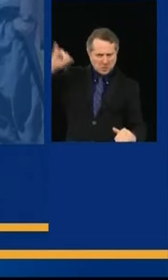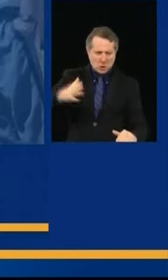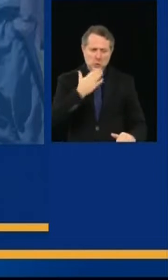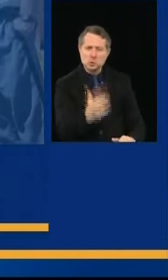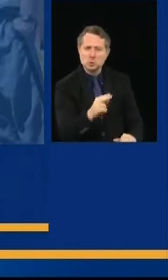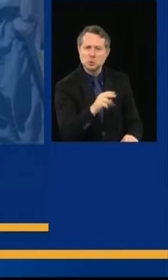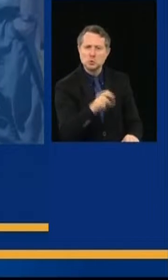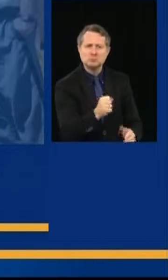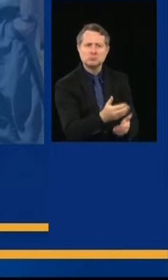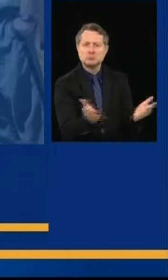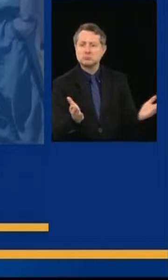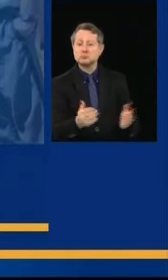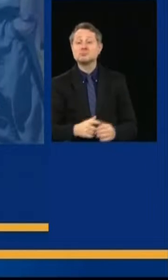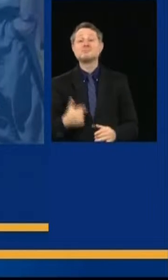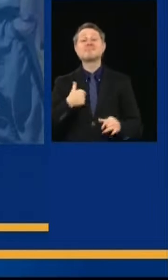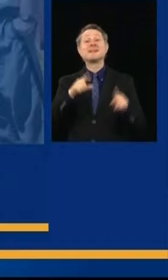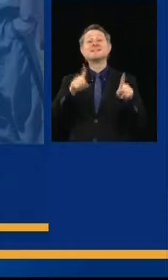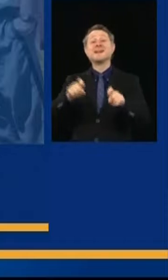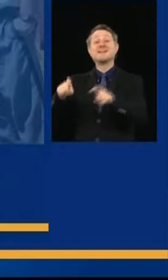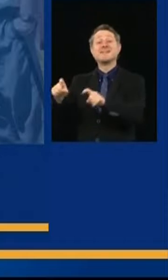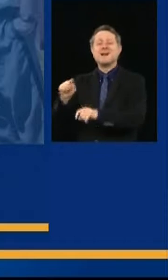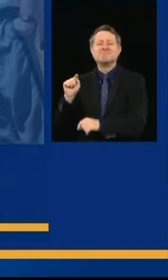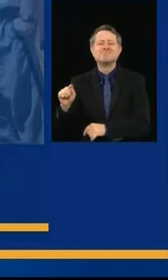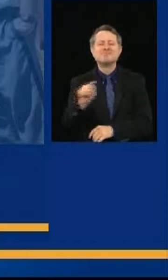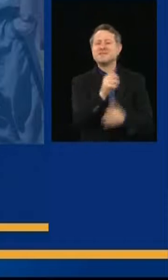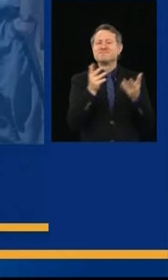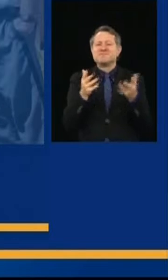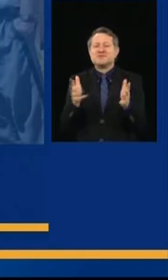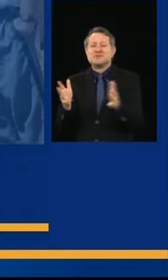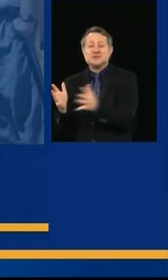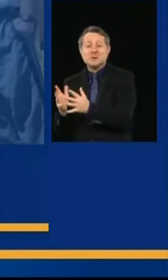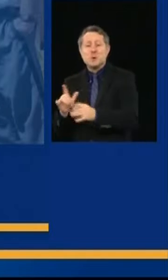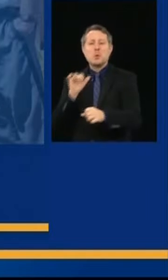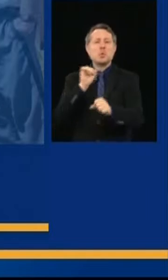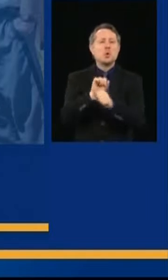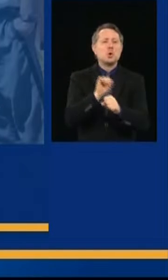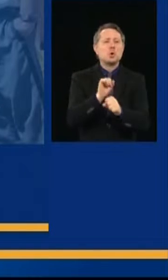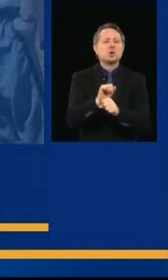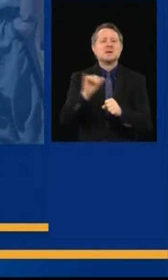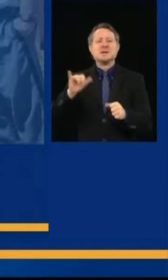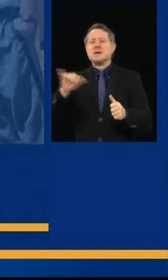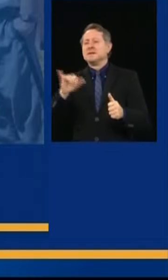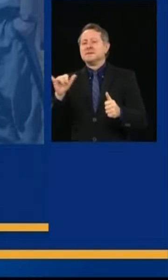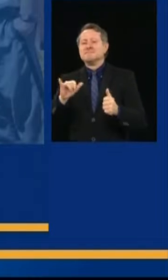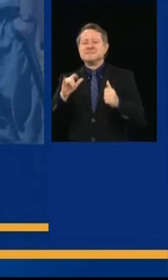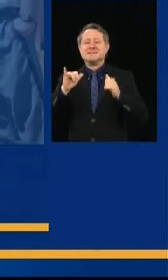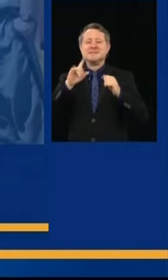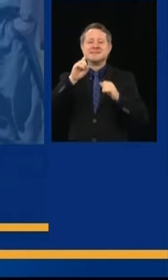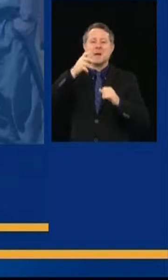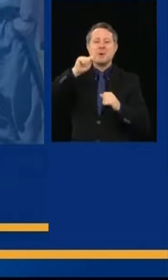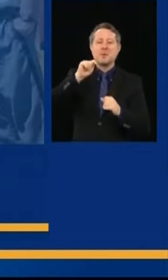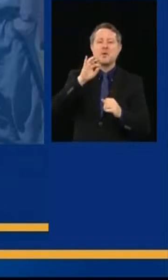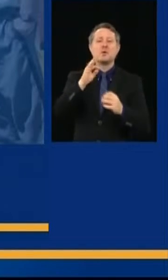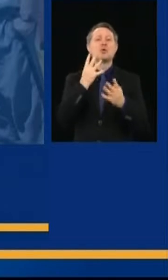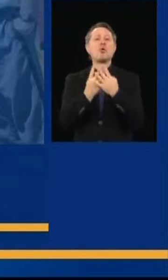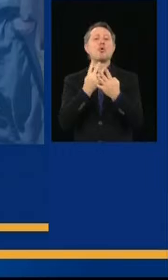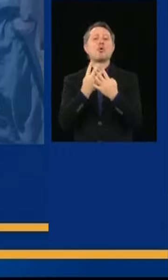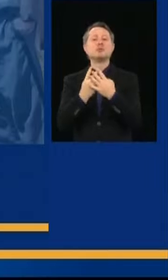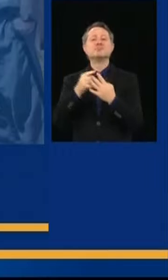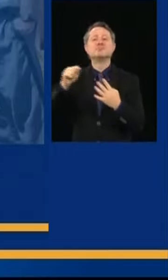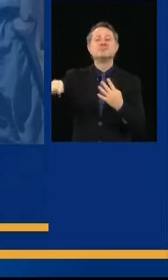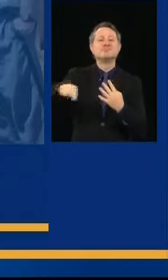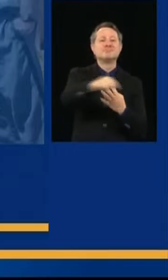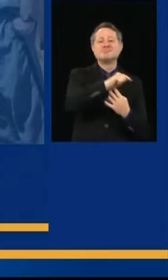tested people who work at DOCS, our Department of Correction Services.